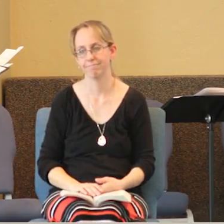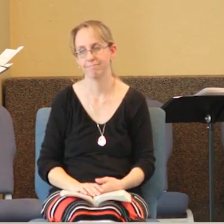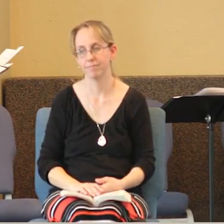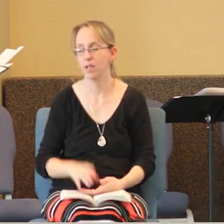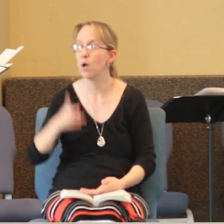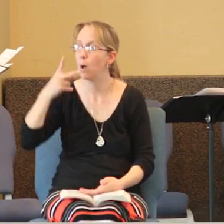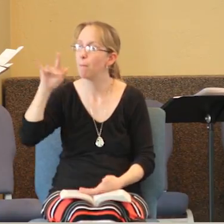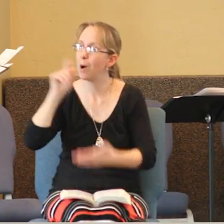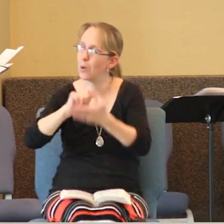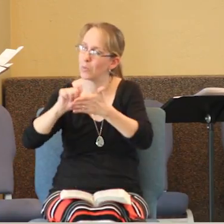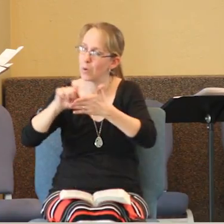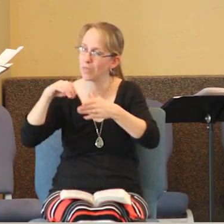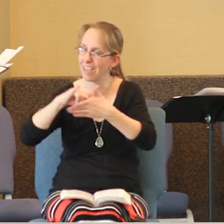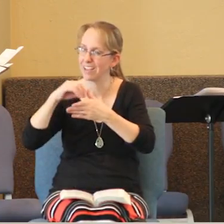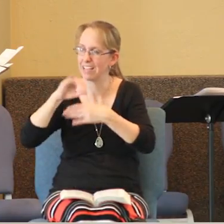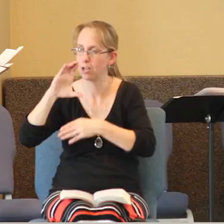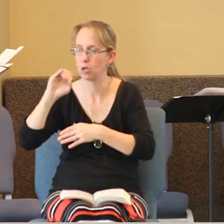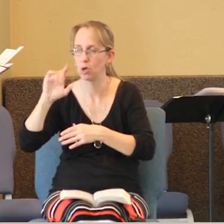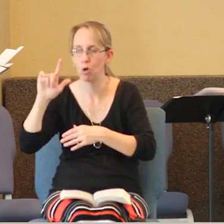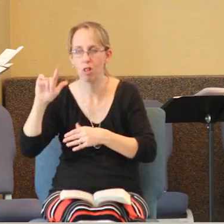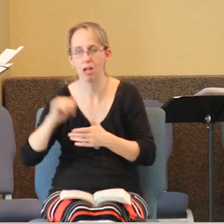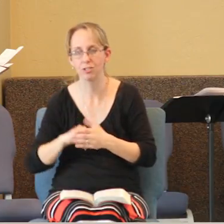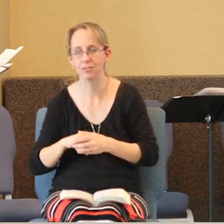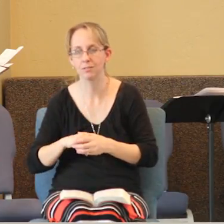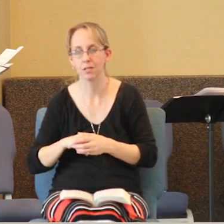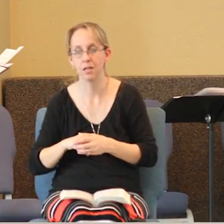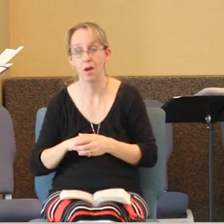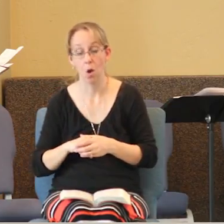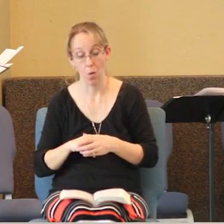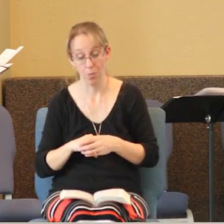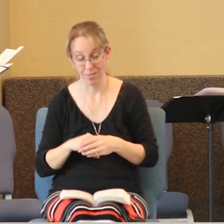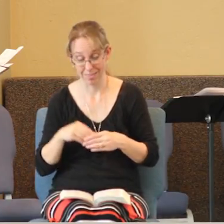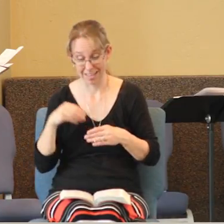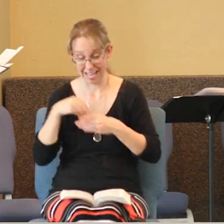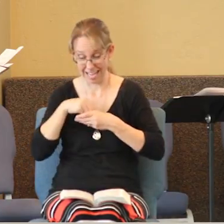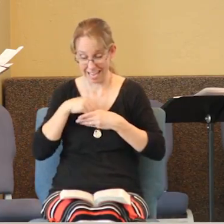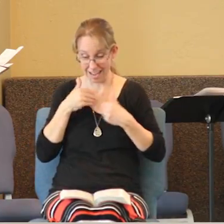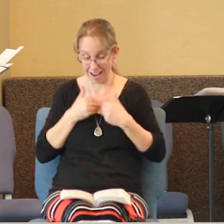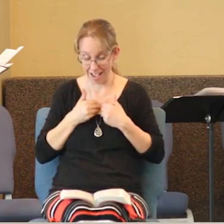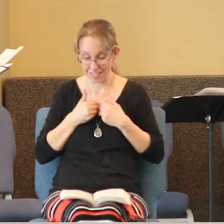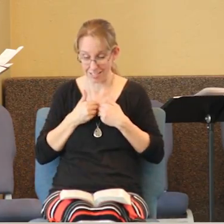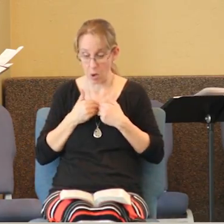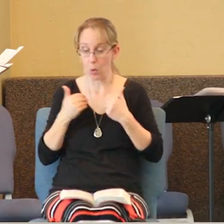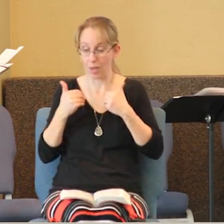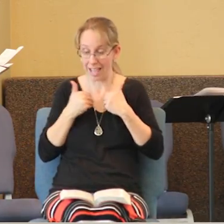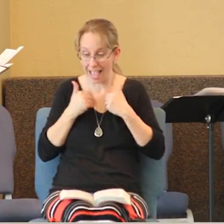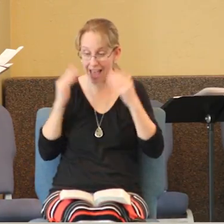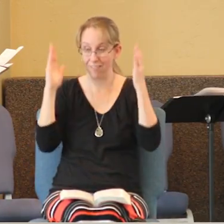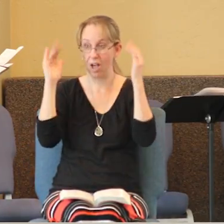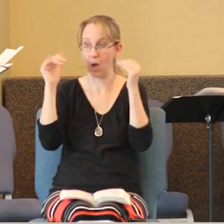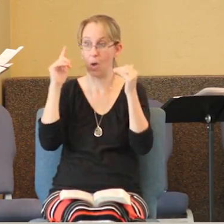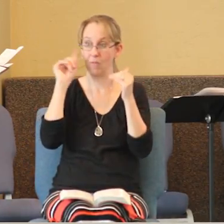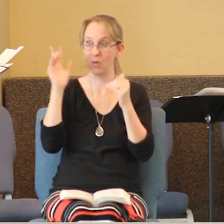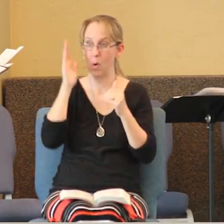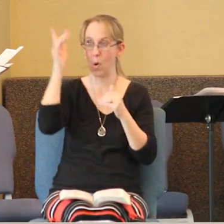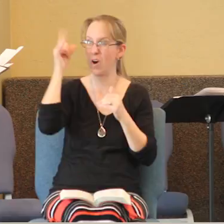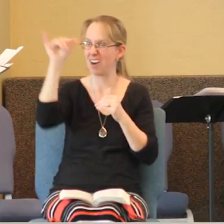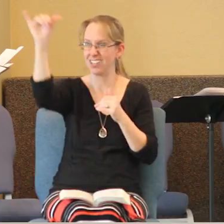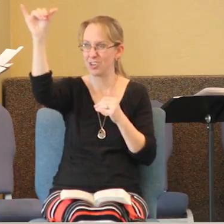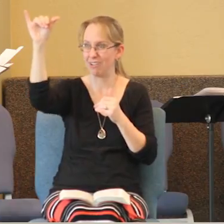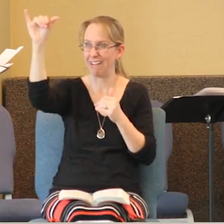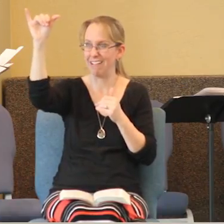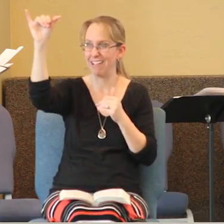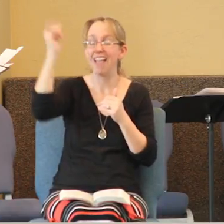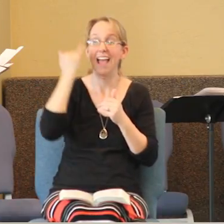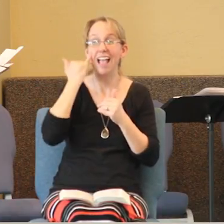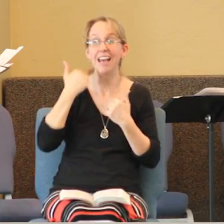Colossians. That in us, we have hope for eternity. And if we're light, and